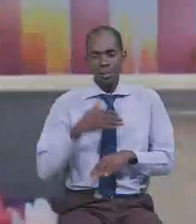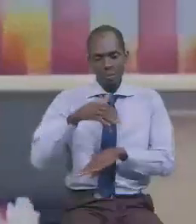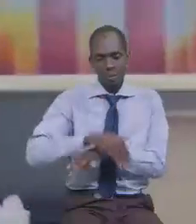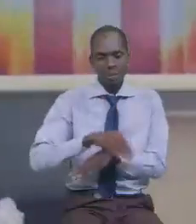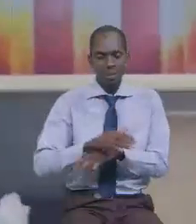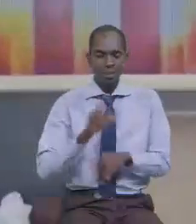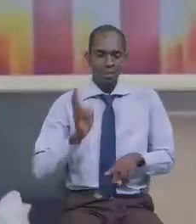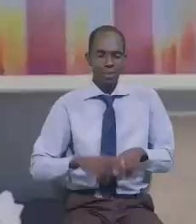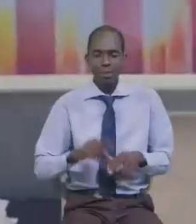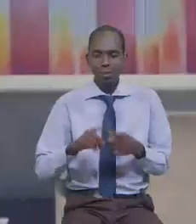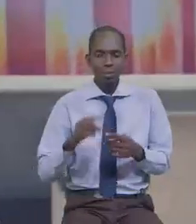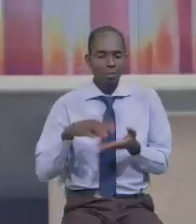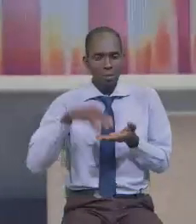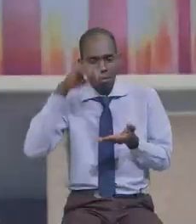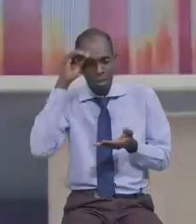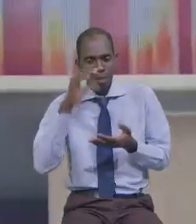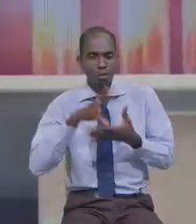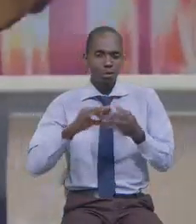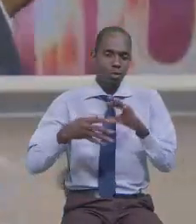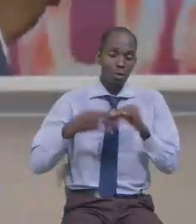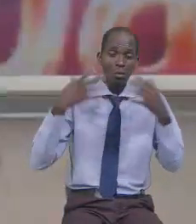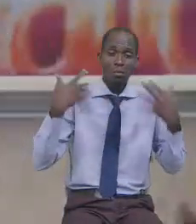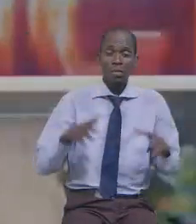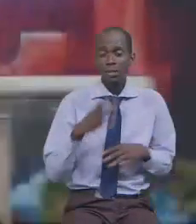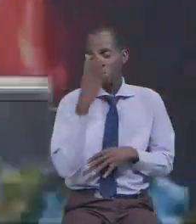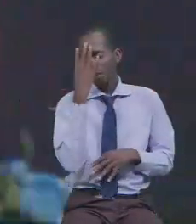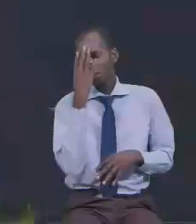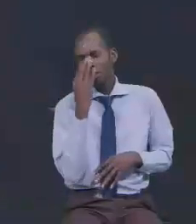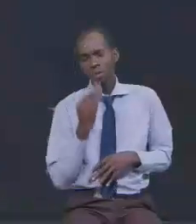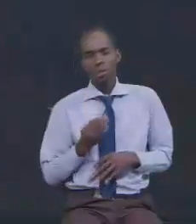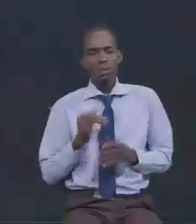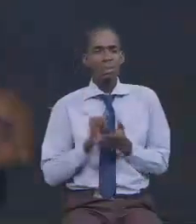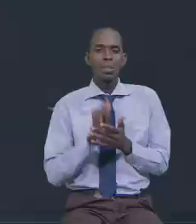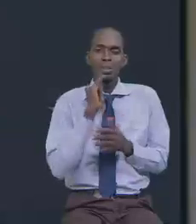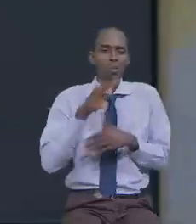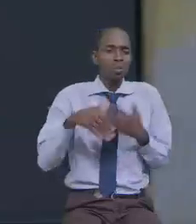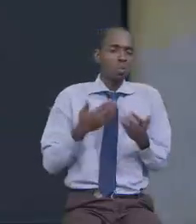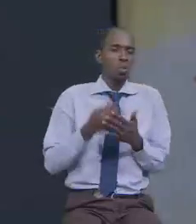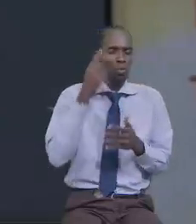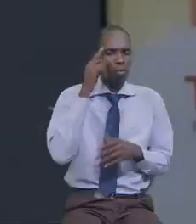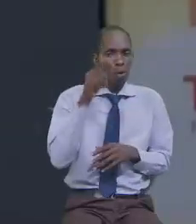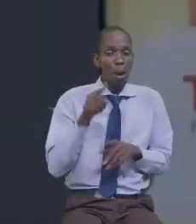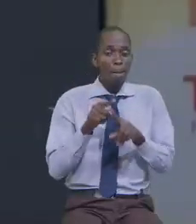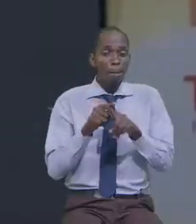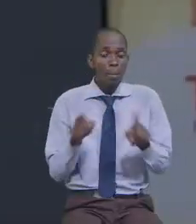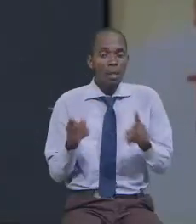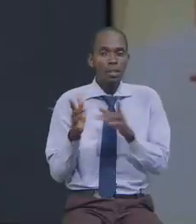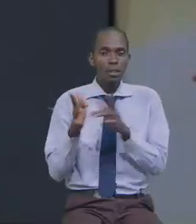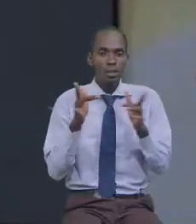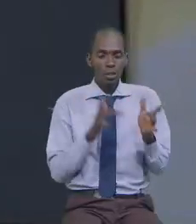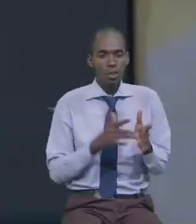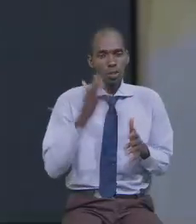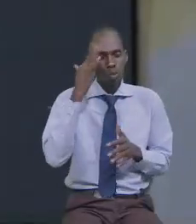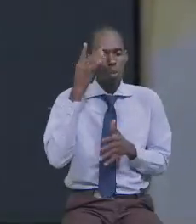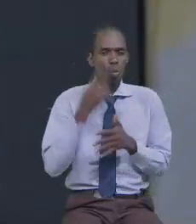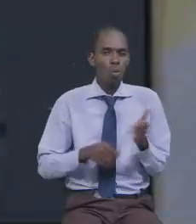we slept. That's all I knew about life. But Jesus knew what I was to be.